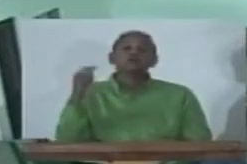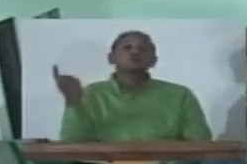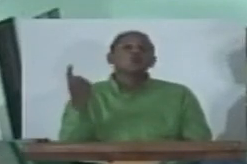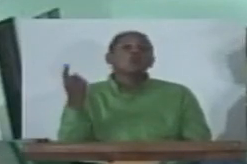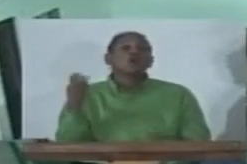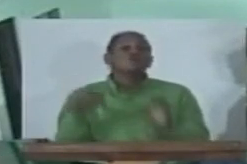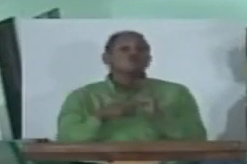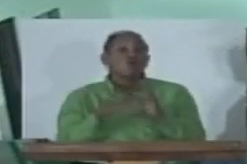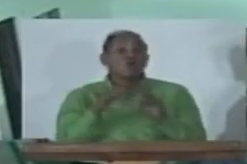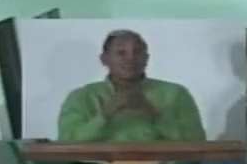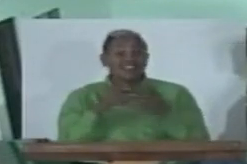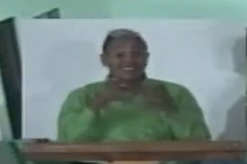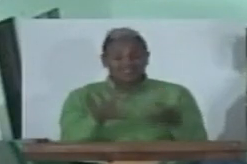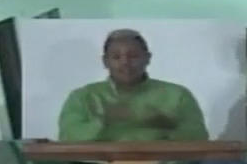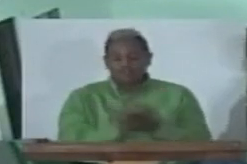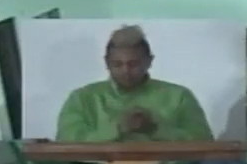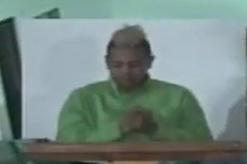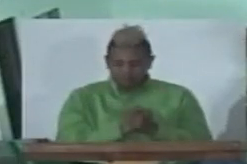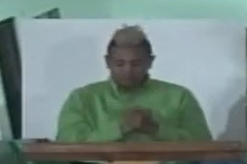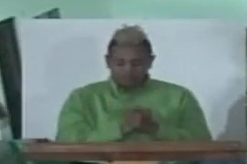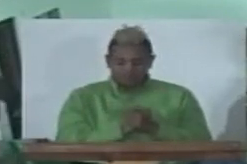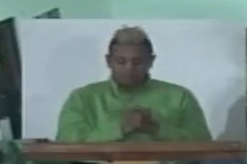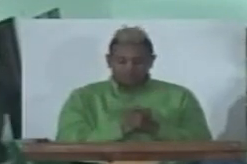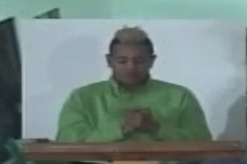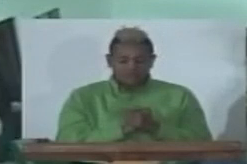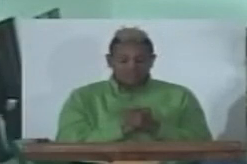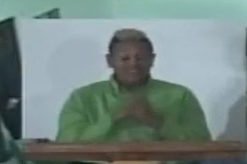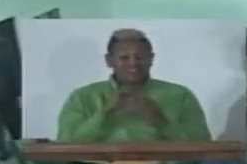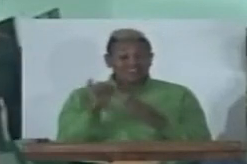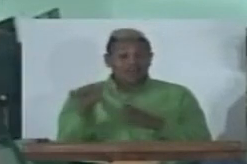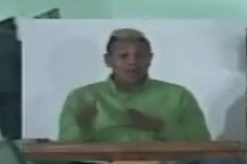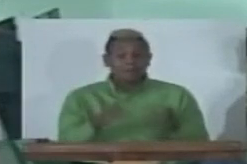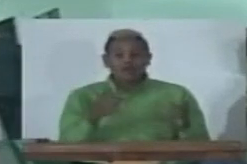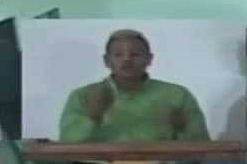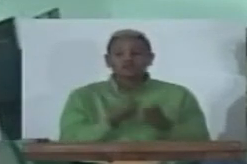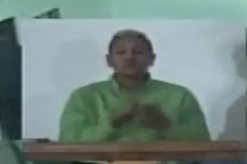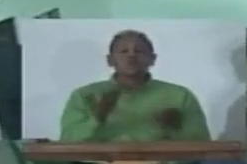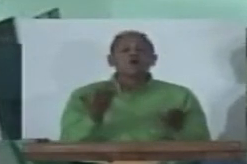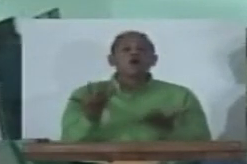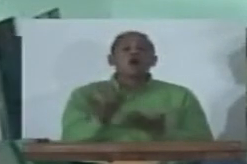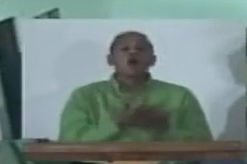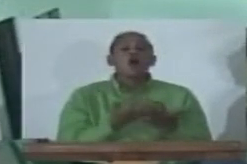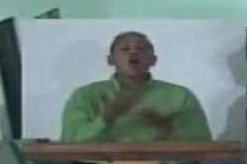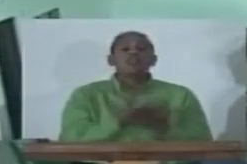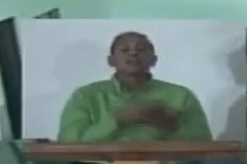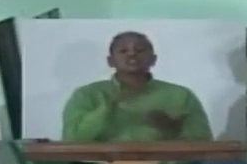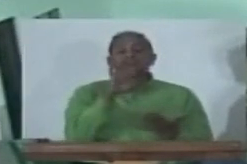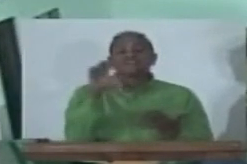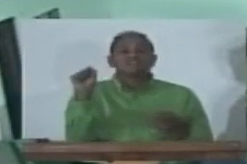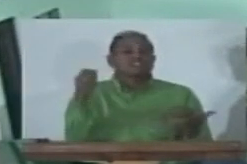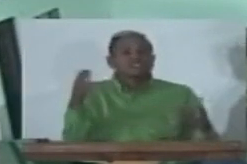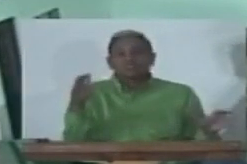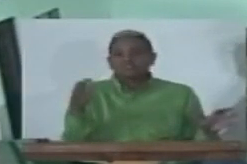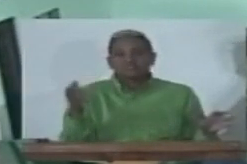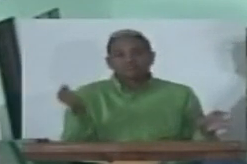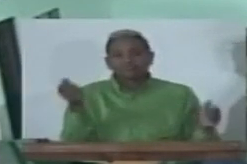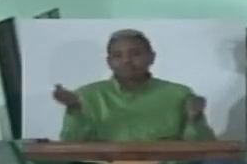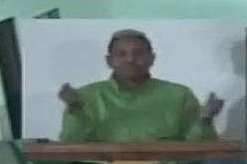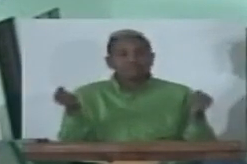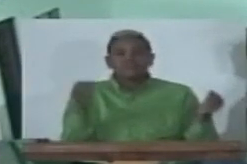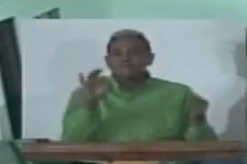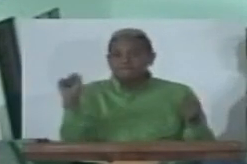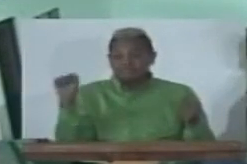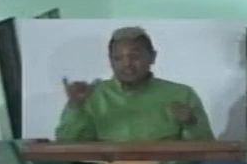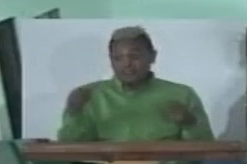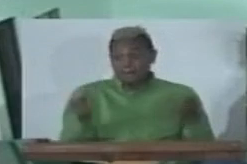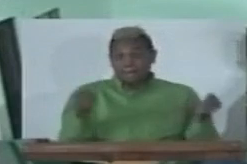here in the AIF scheme is collection of the fees. And that is collection